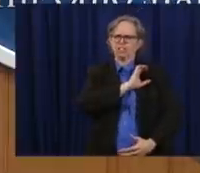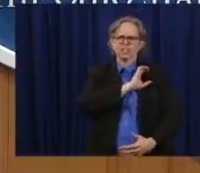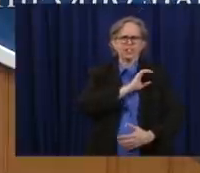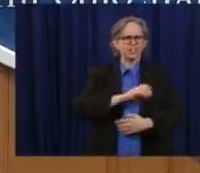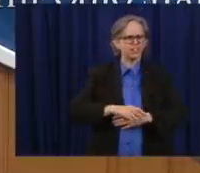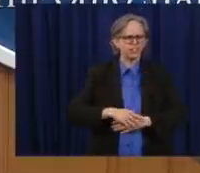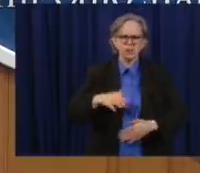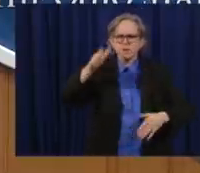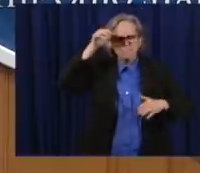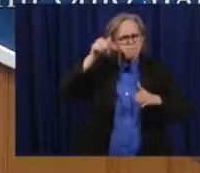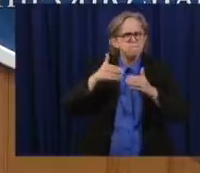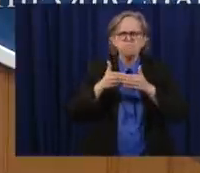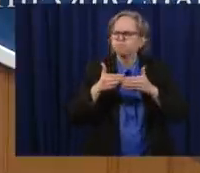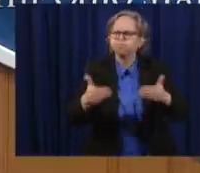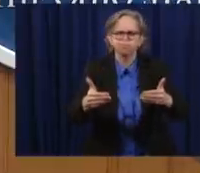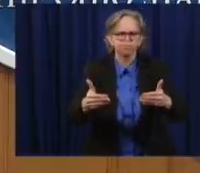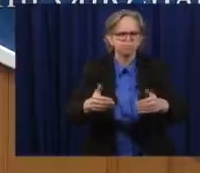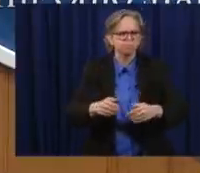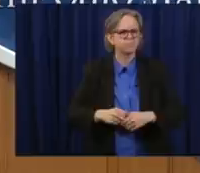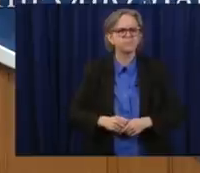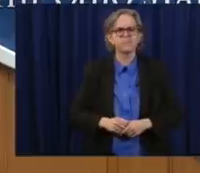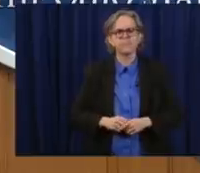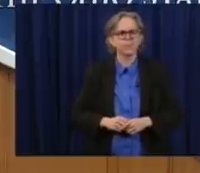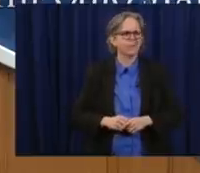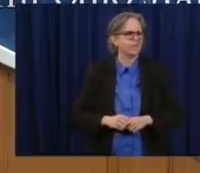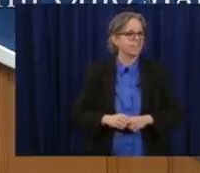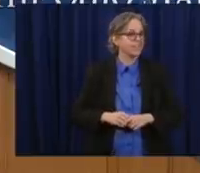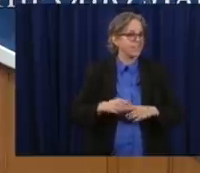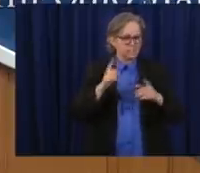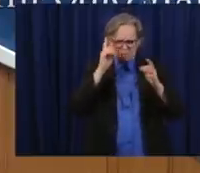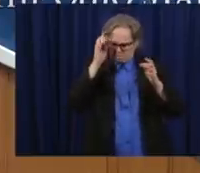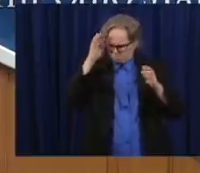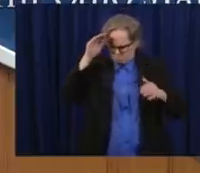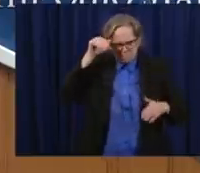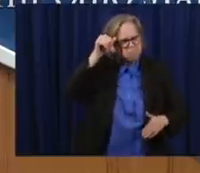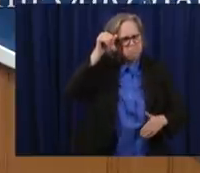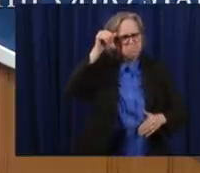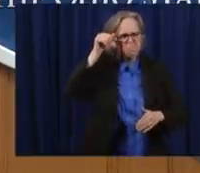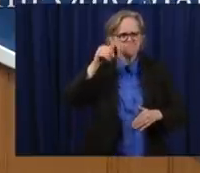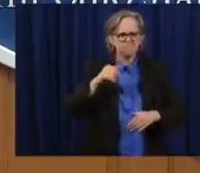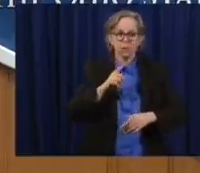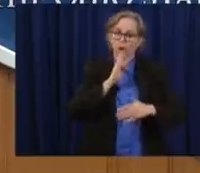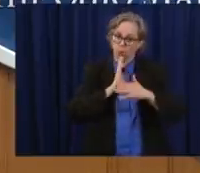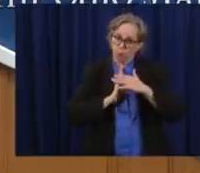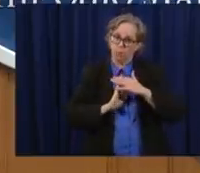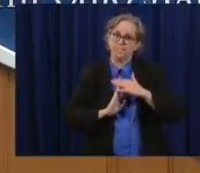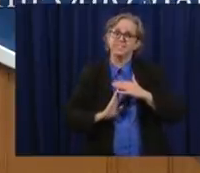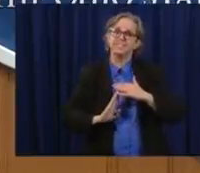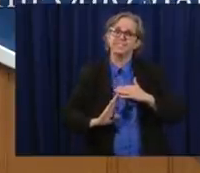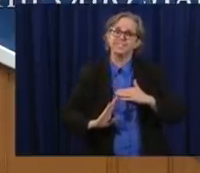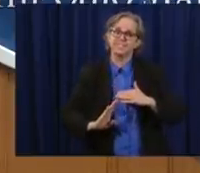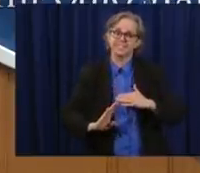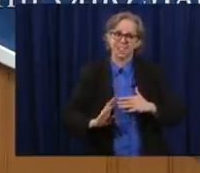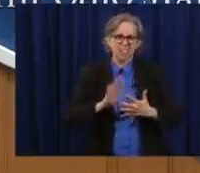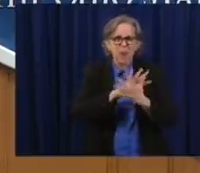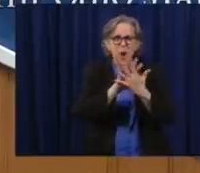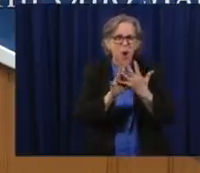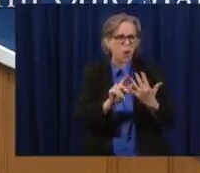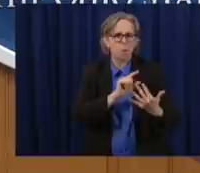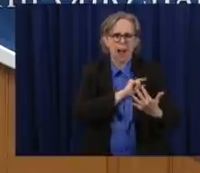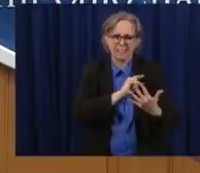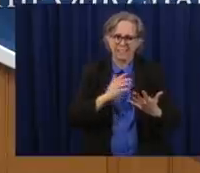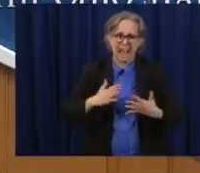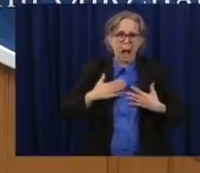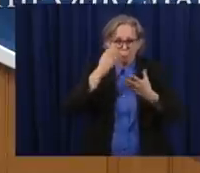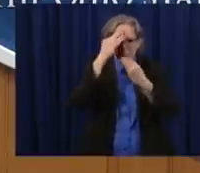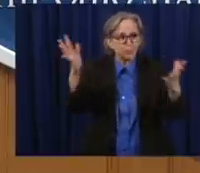Fortitude. Vision. Determination. Humility. With those qualities in mind, we're happy to announce to you